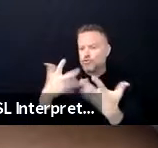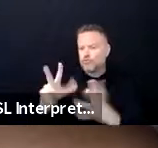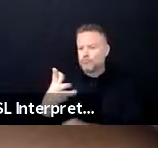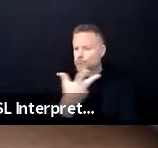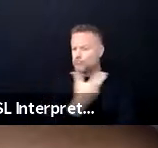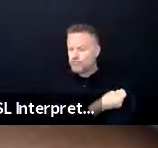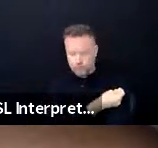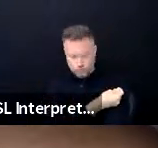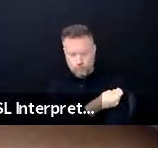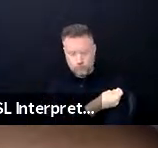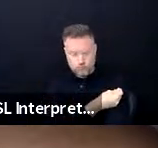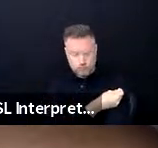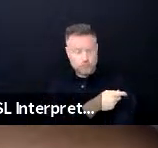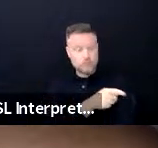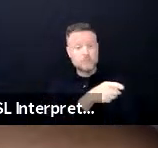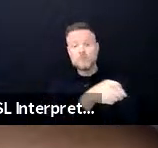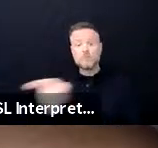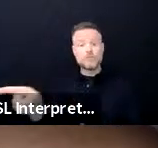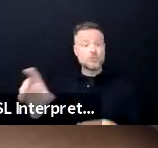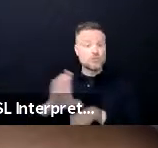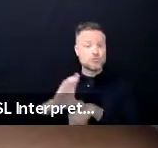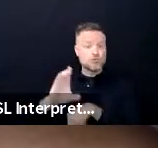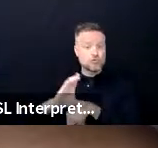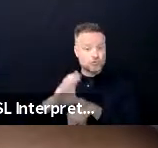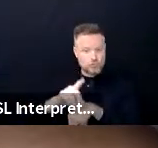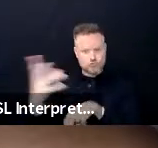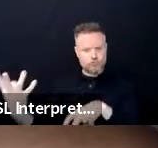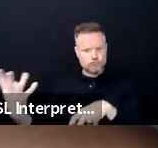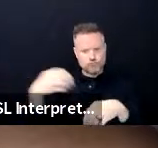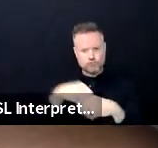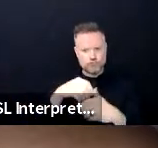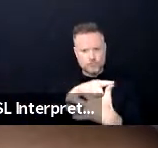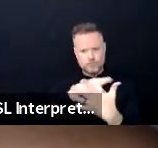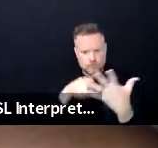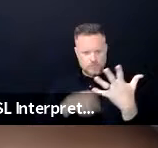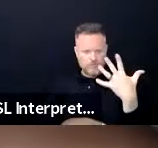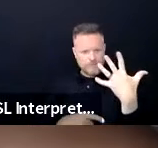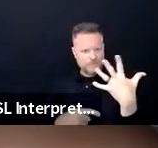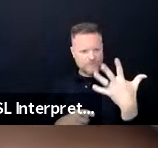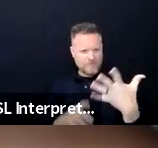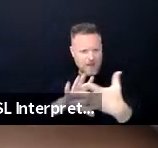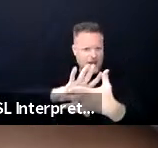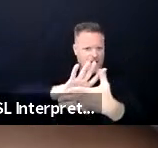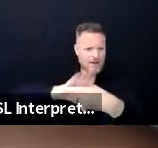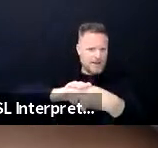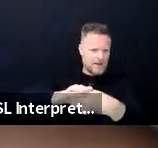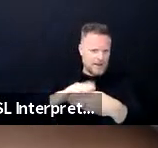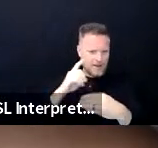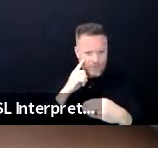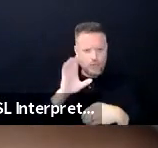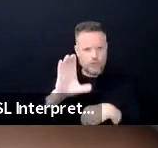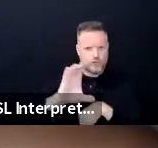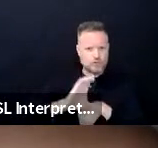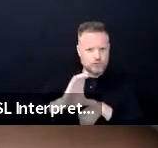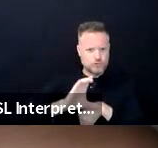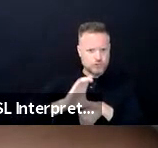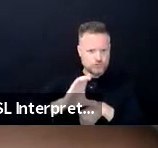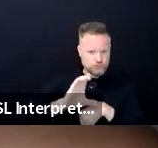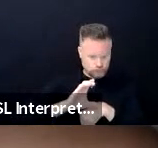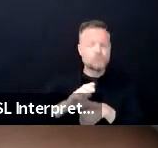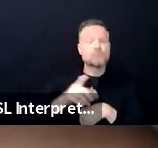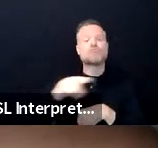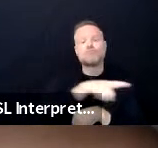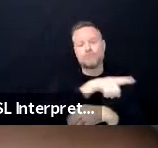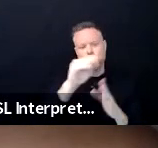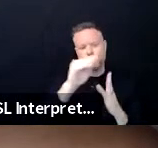those churches also were encouraged to include 5 other churches in the general area and have them chronicle